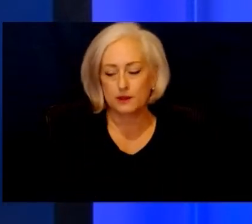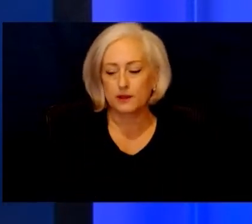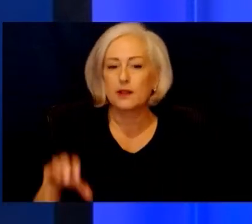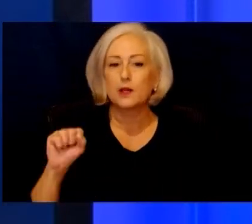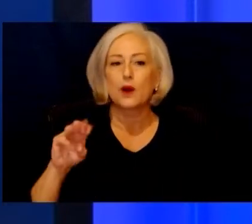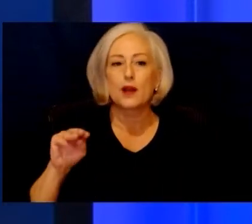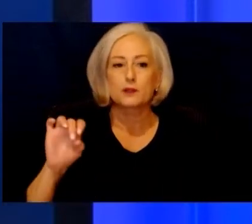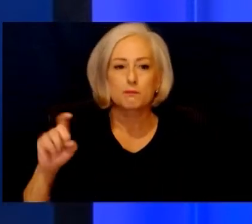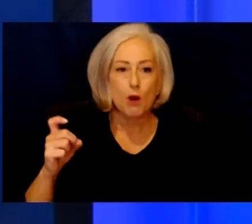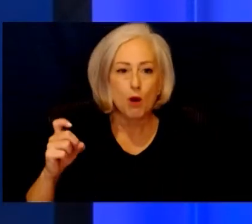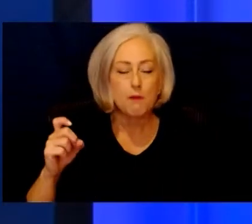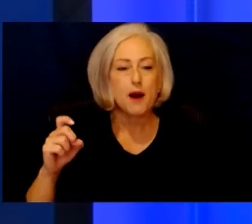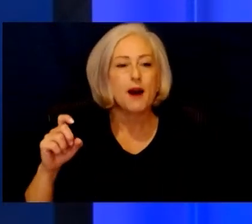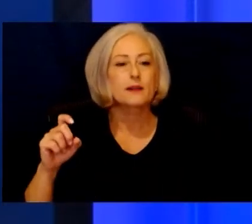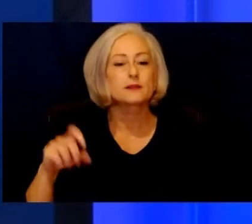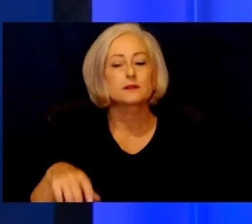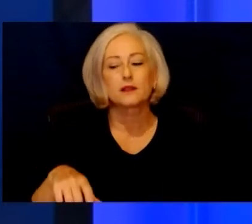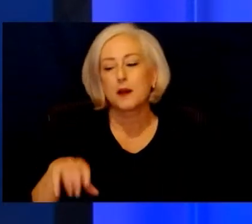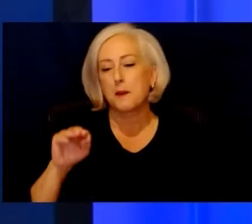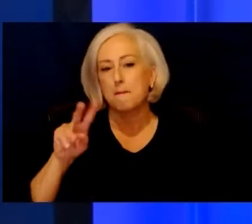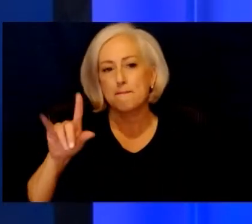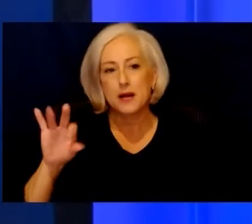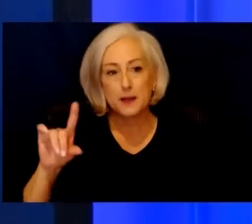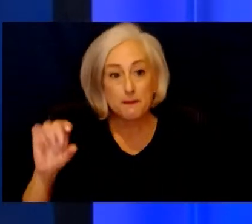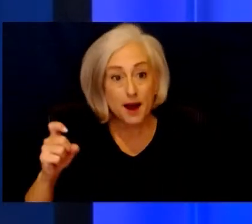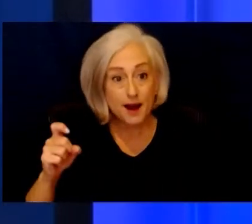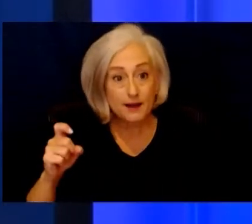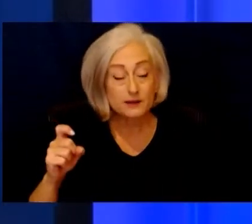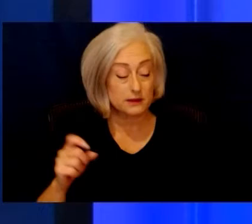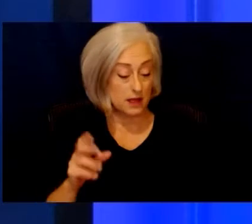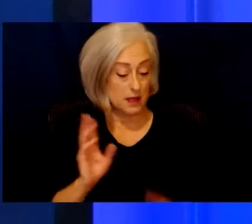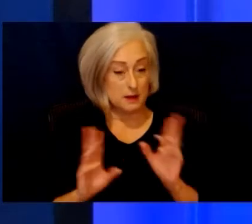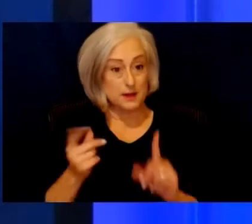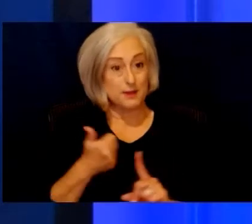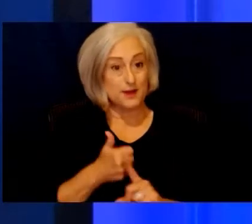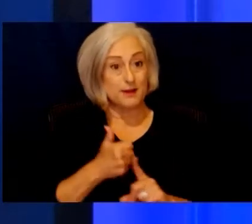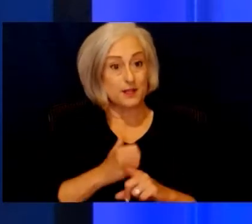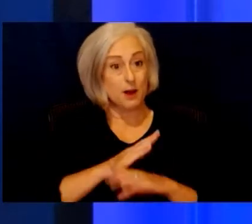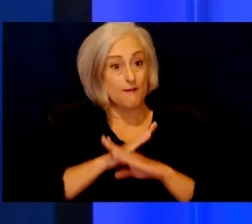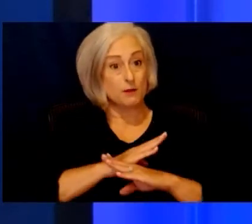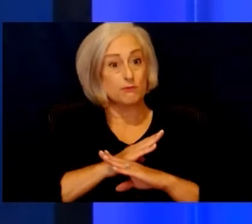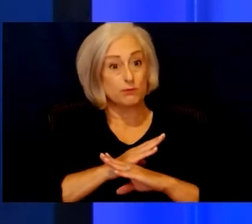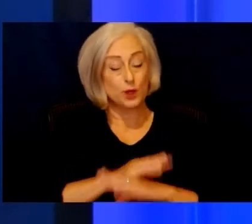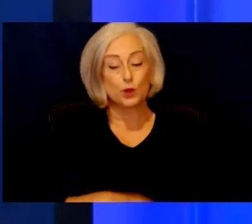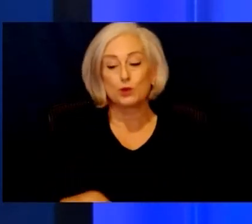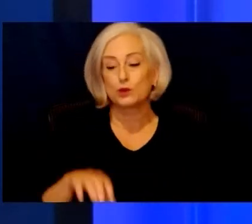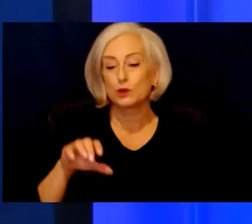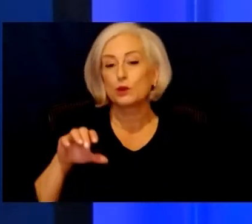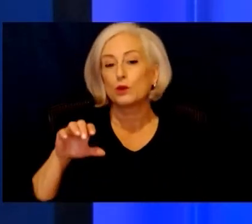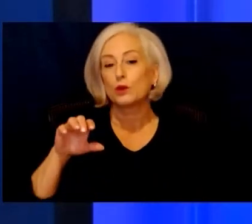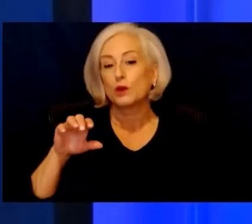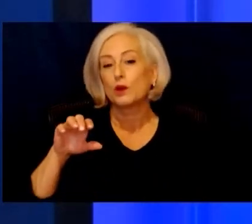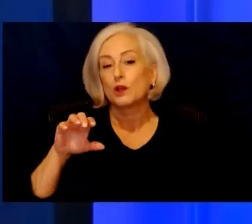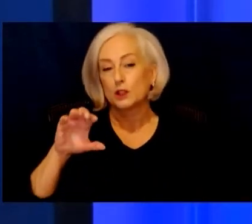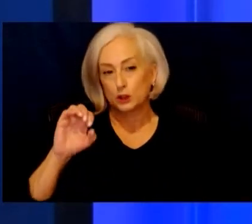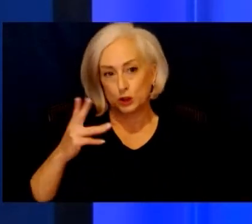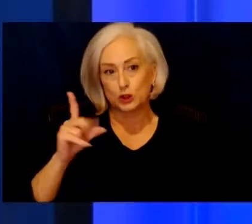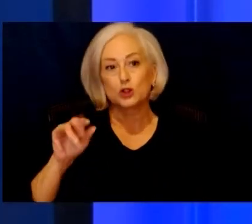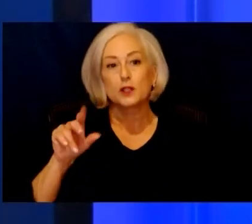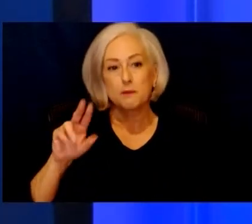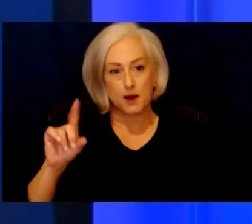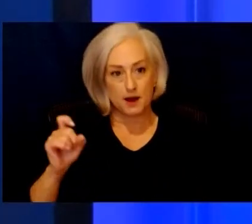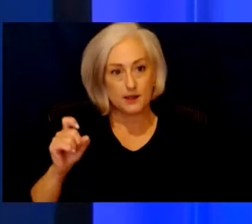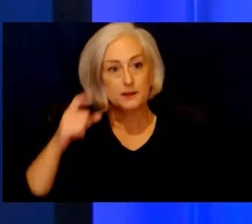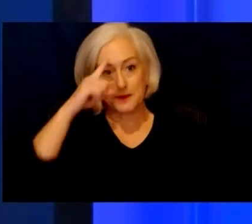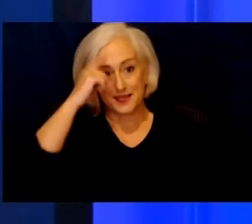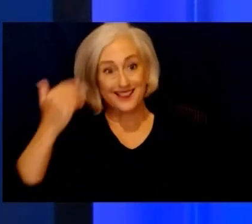been either immune to chickenpox because they had it or got vaccinated. We haven't found that there is immune protection from that, as